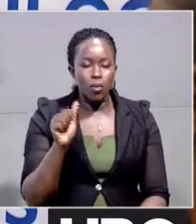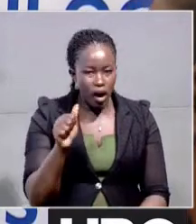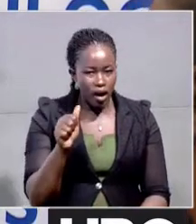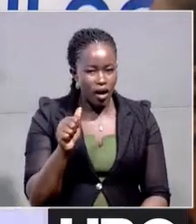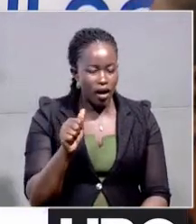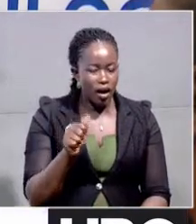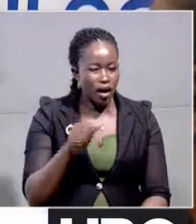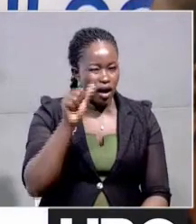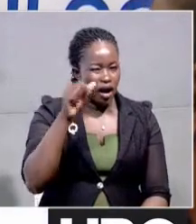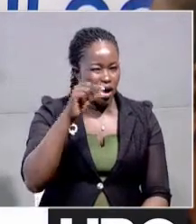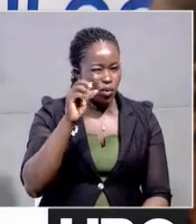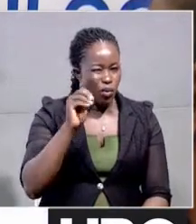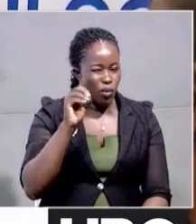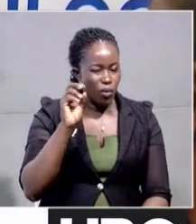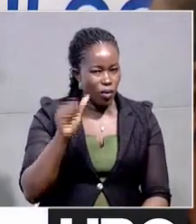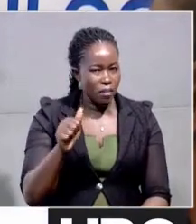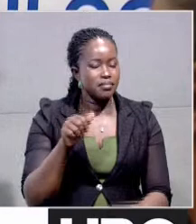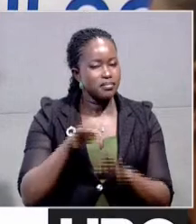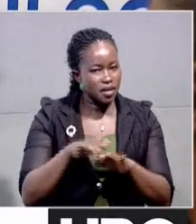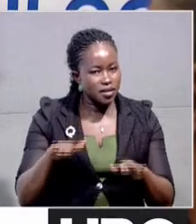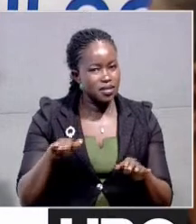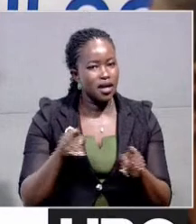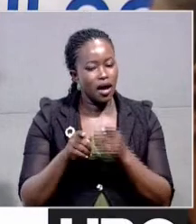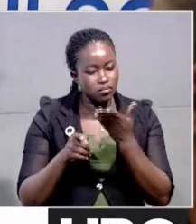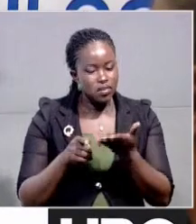of 1.2 billion, and also